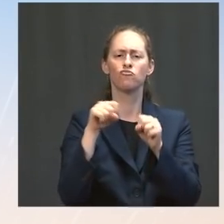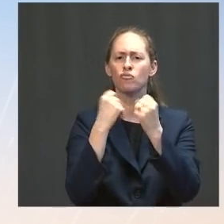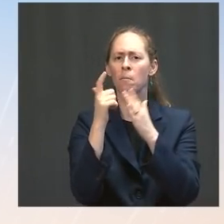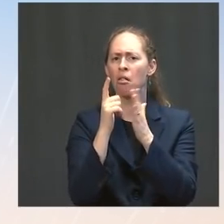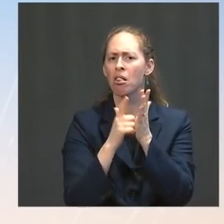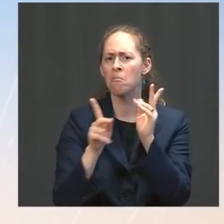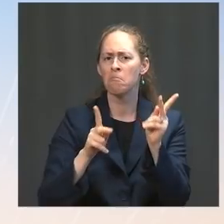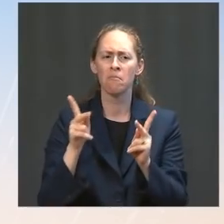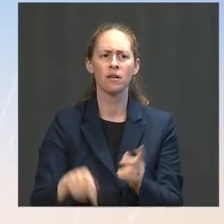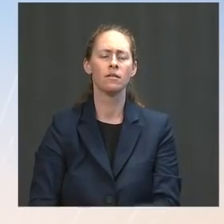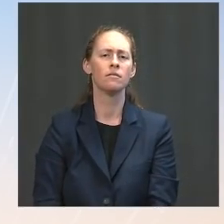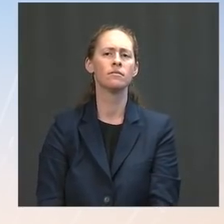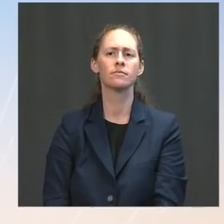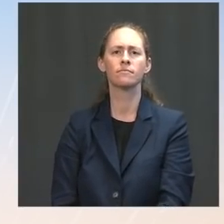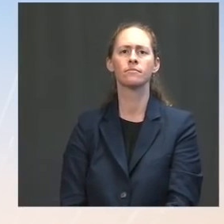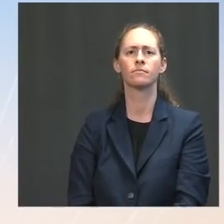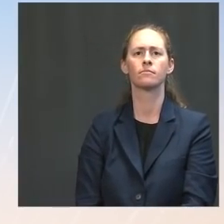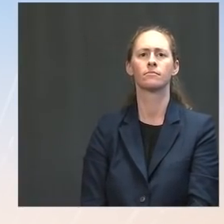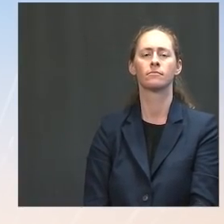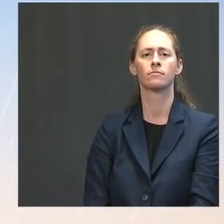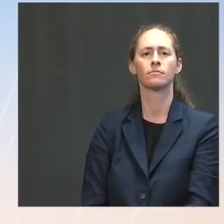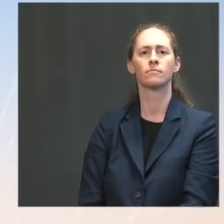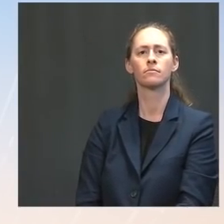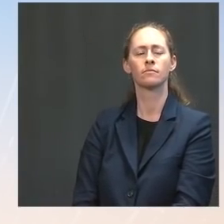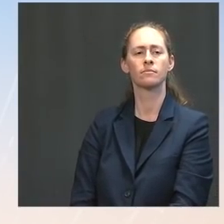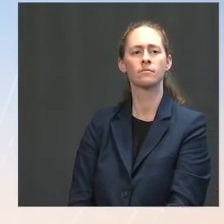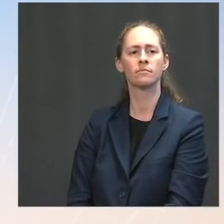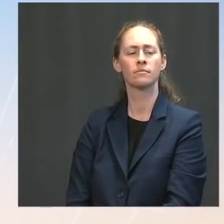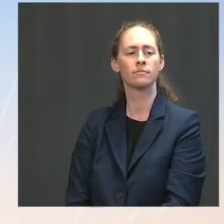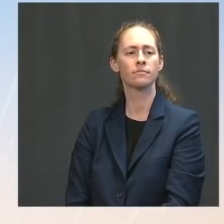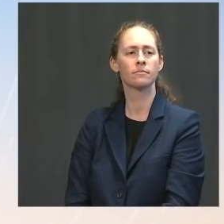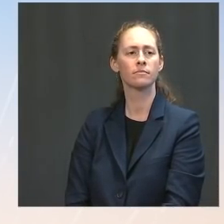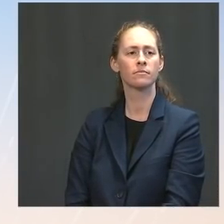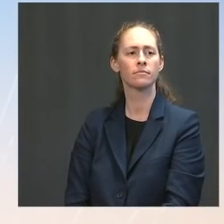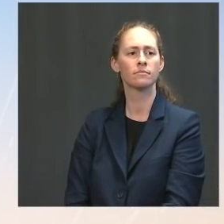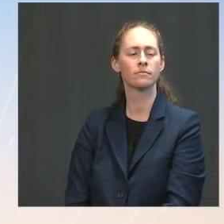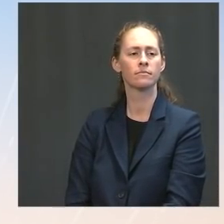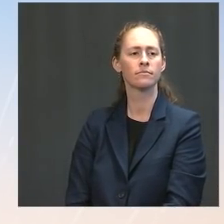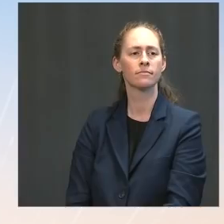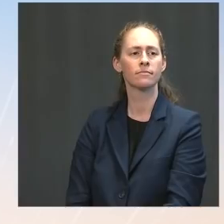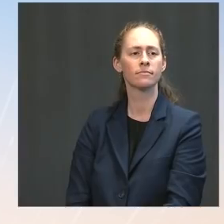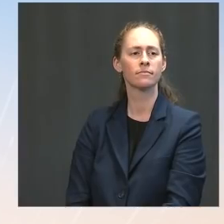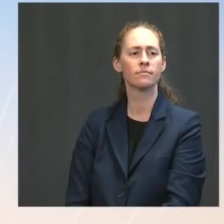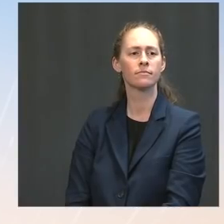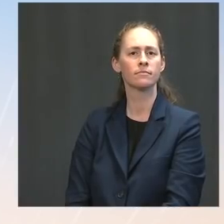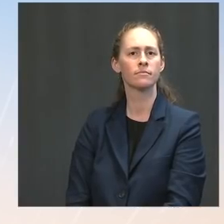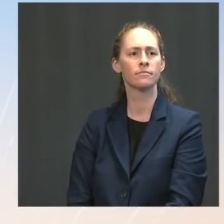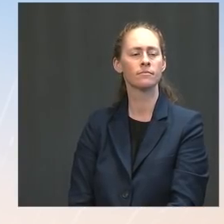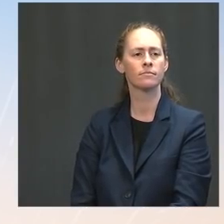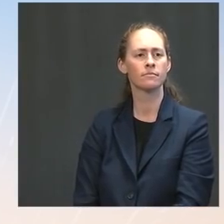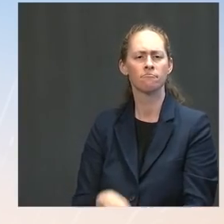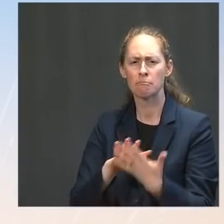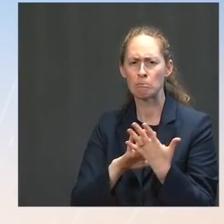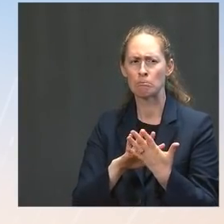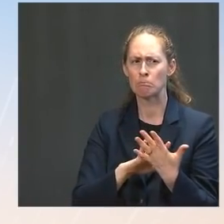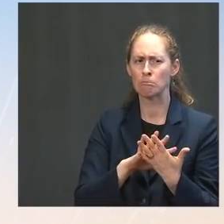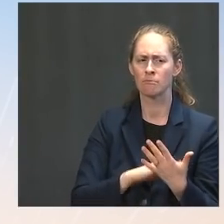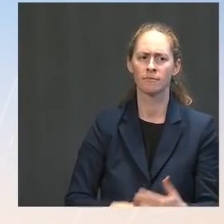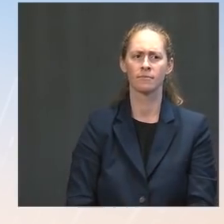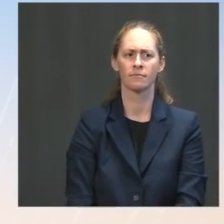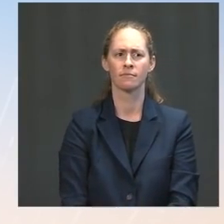an unclassified summary for all of you. Right. But of course, the purpose of the 90-day review was to put a focus on